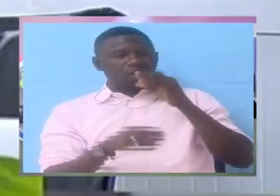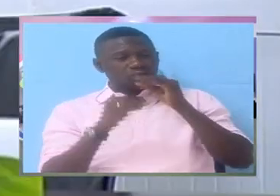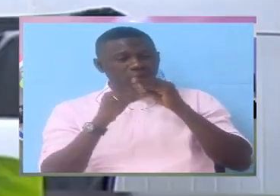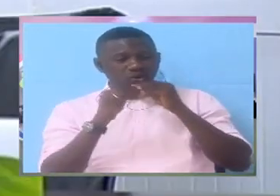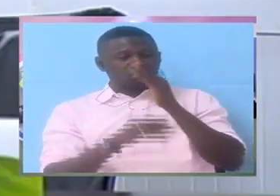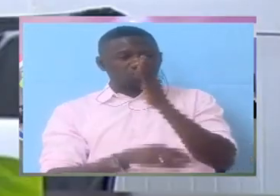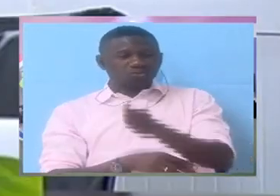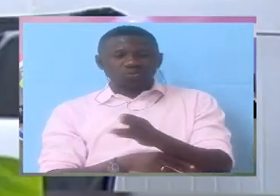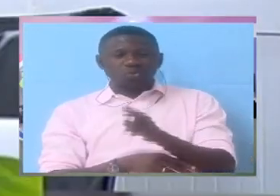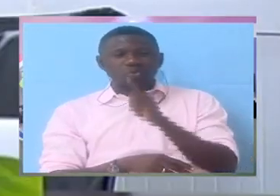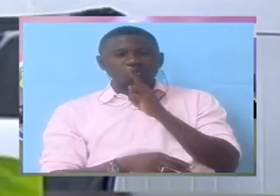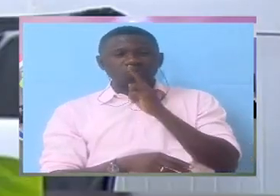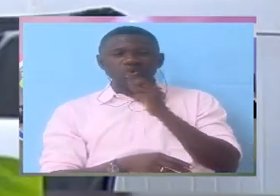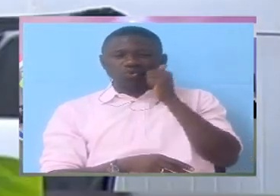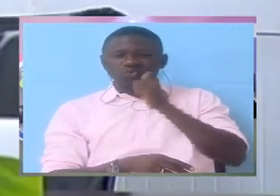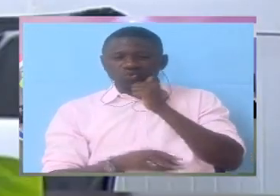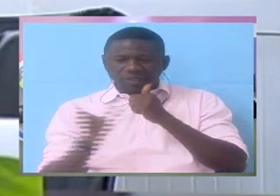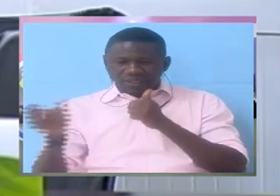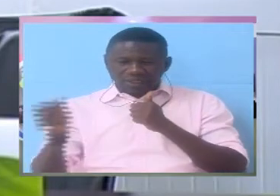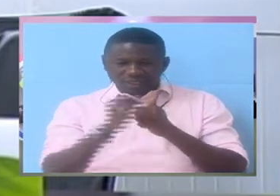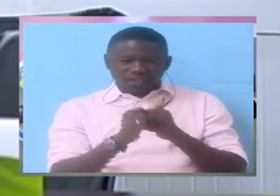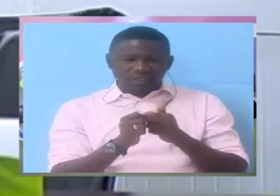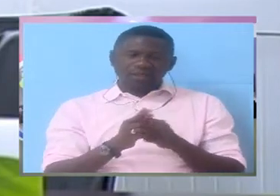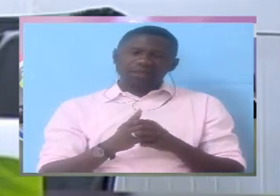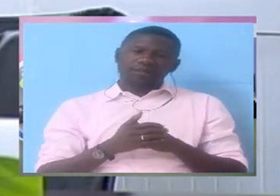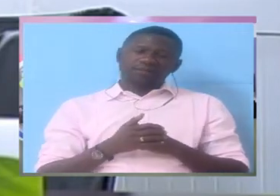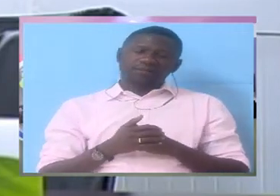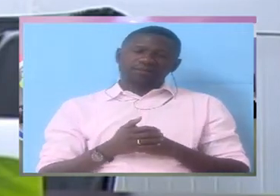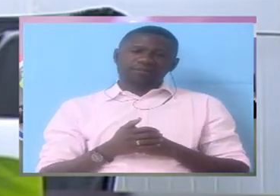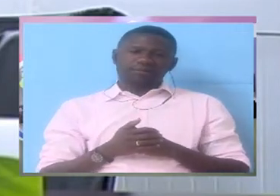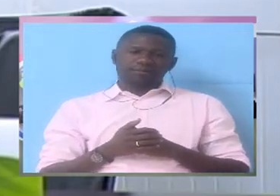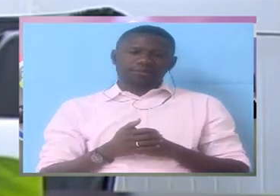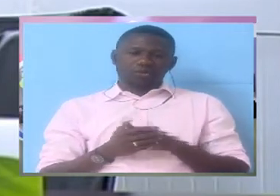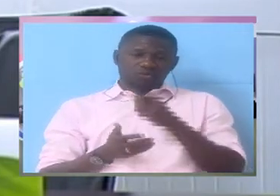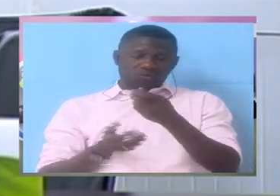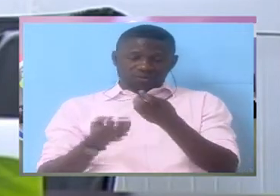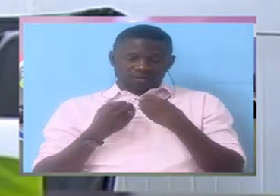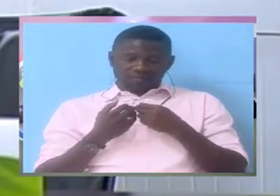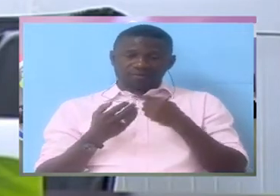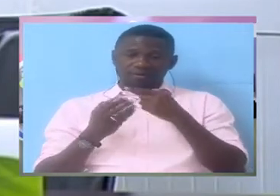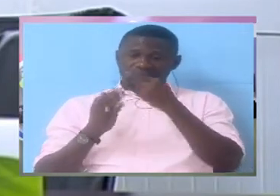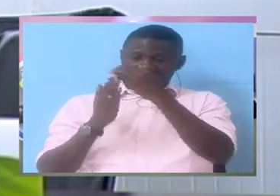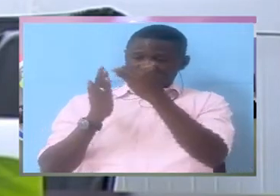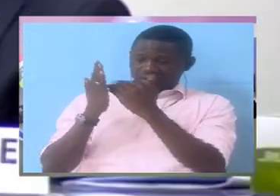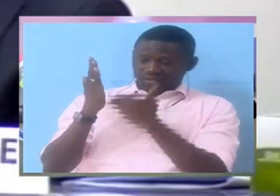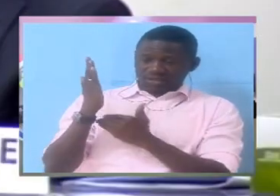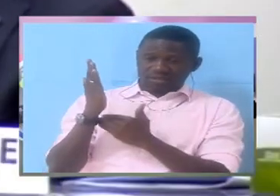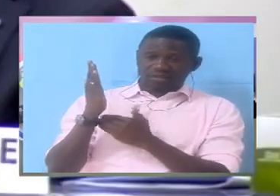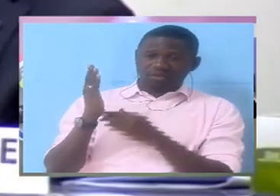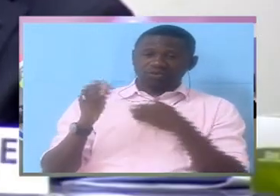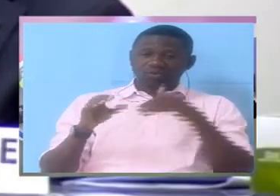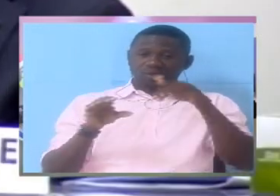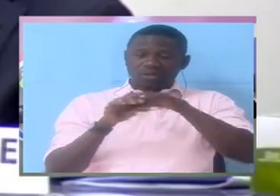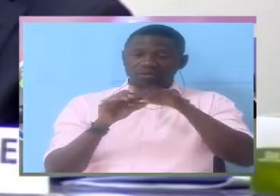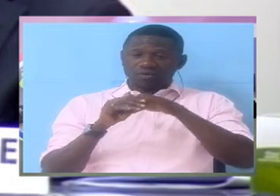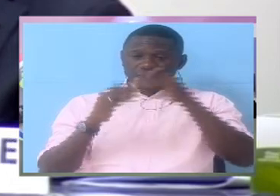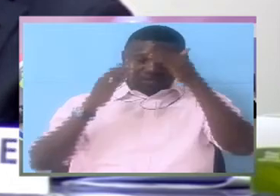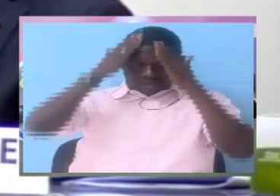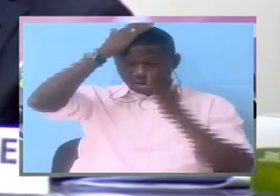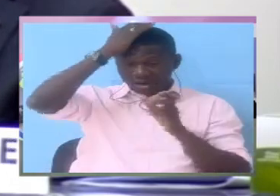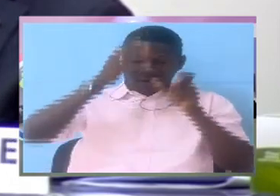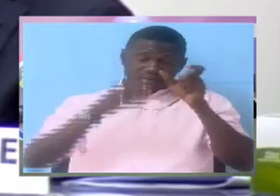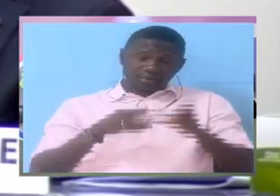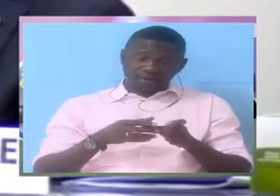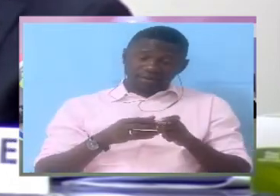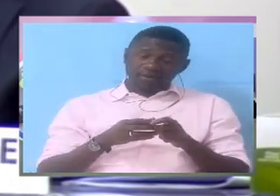kaje ko nyimari me ya muta kaje ko kakuma kamso rabu. You've given us a list. Yeto lel dinna. You've included the army. Police